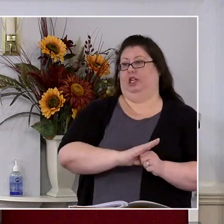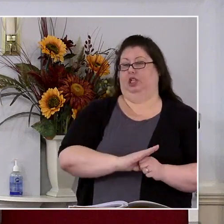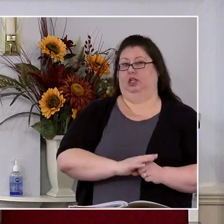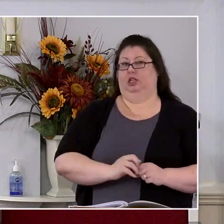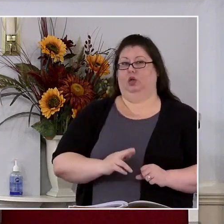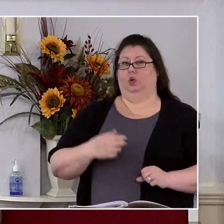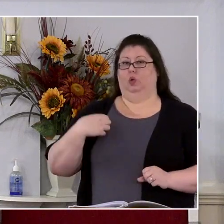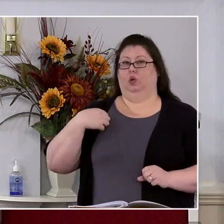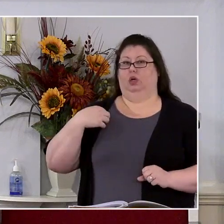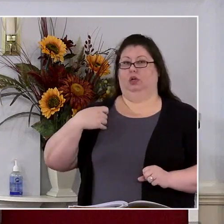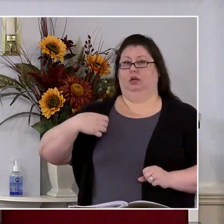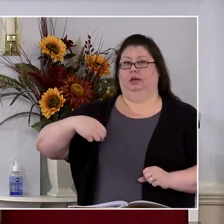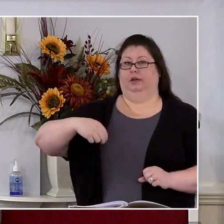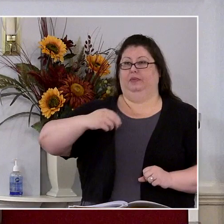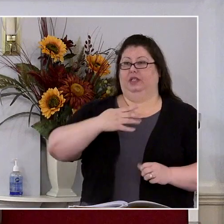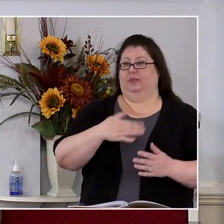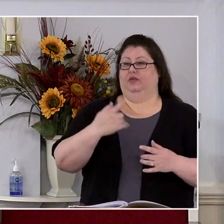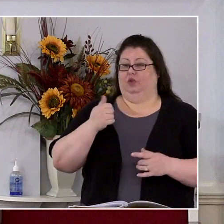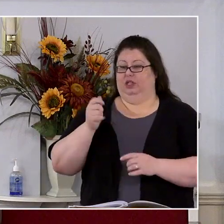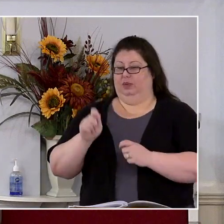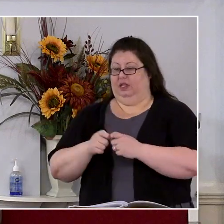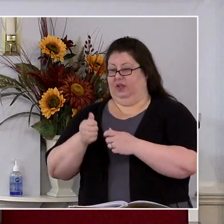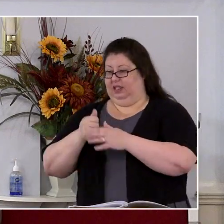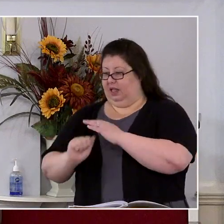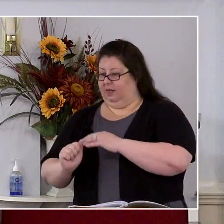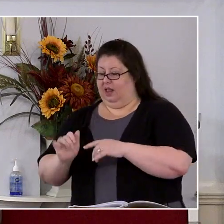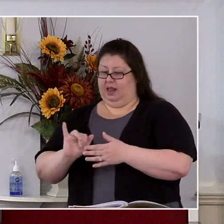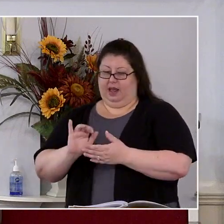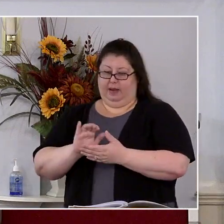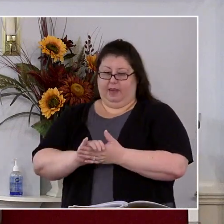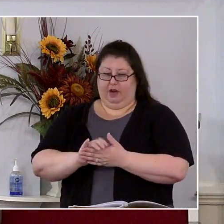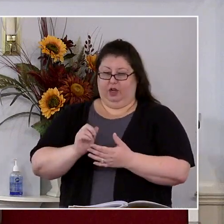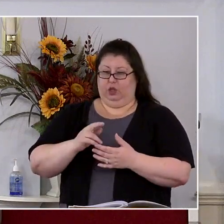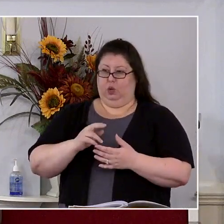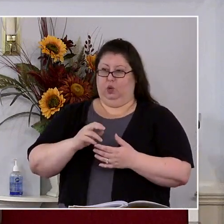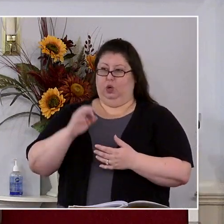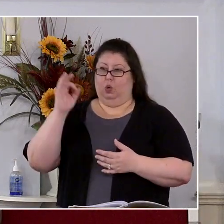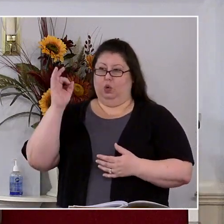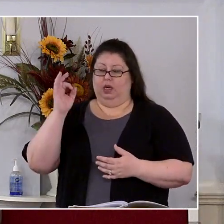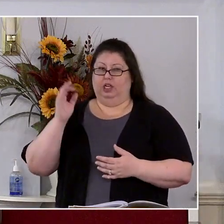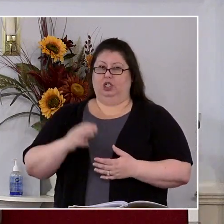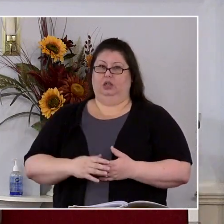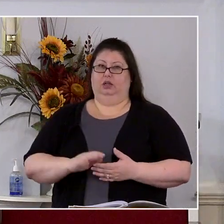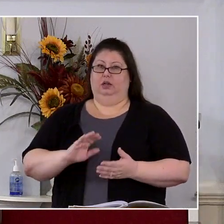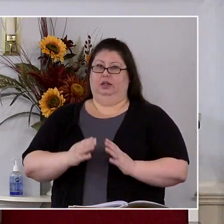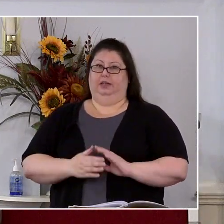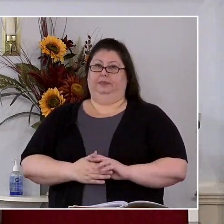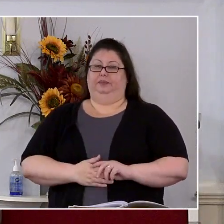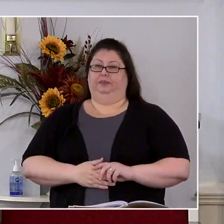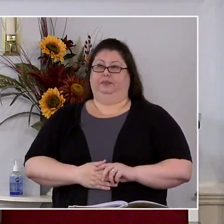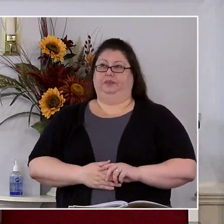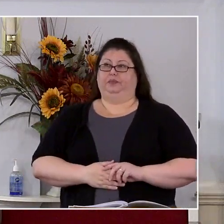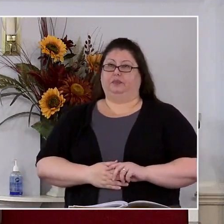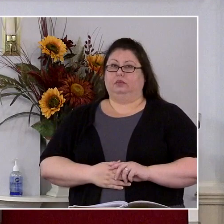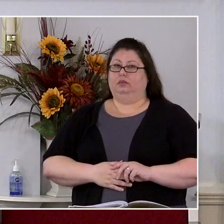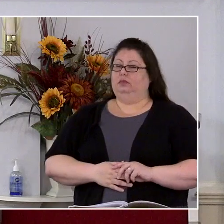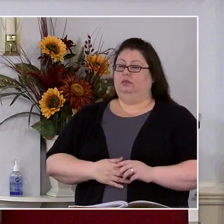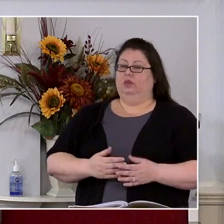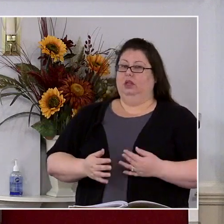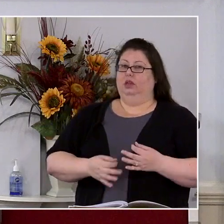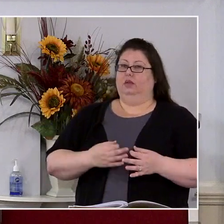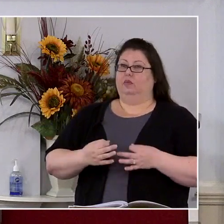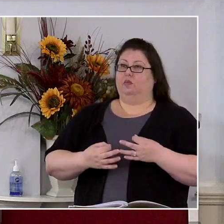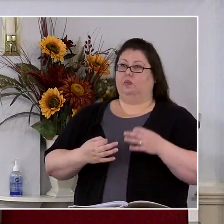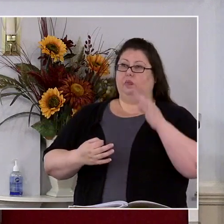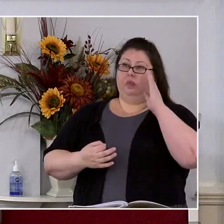for a particular subset of Christians, like marriage or ordination. Therefore, Luther emphasized 2 sacraments,